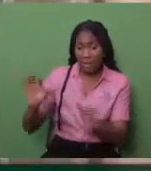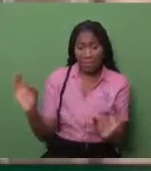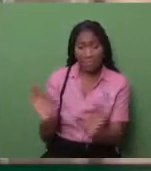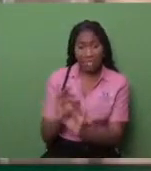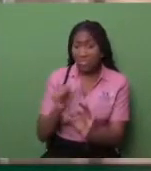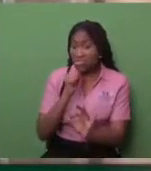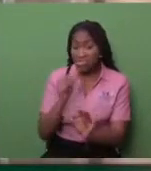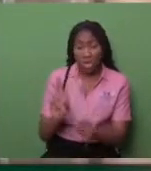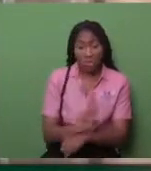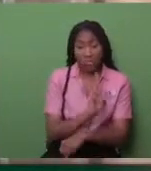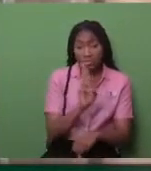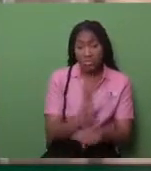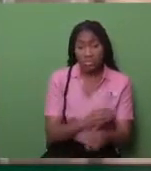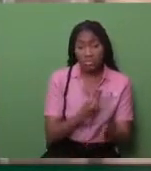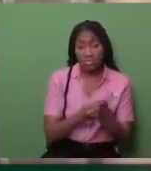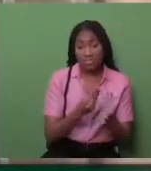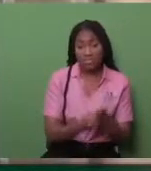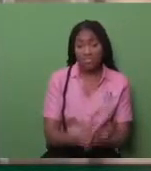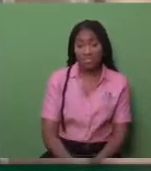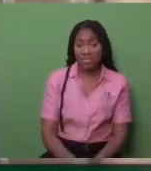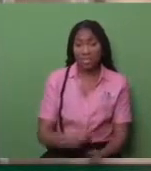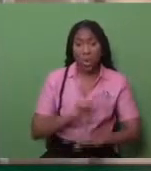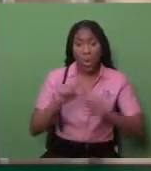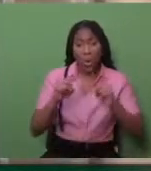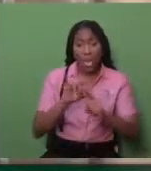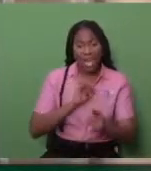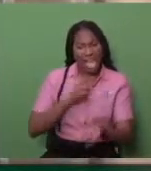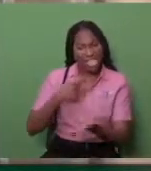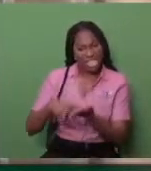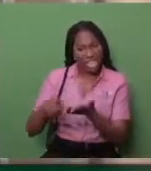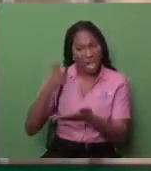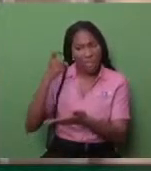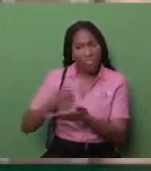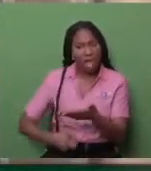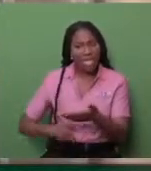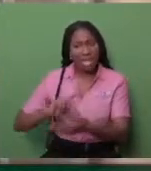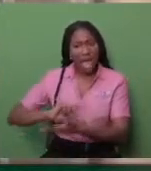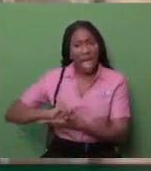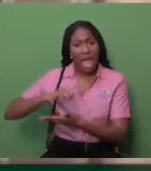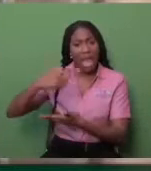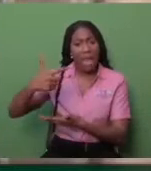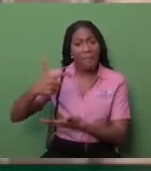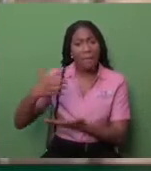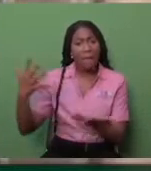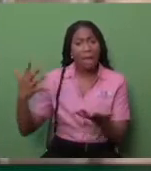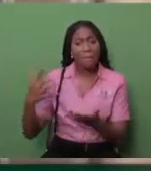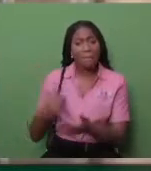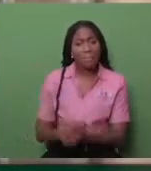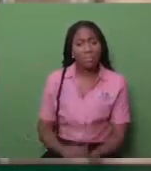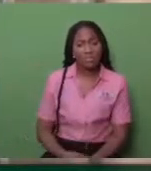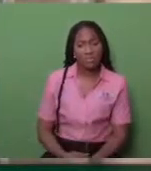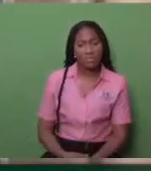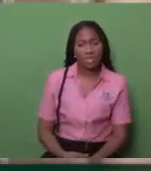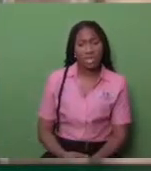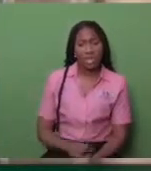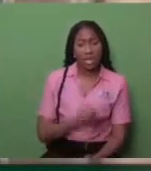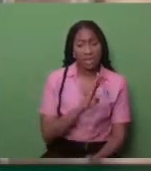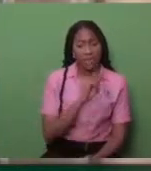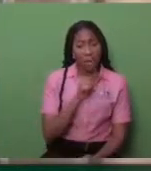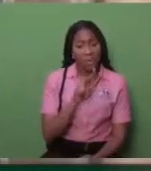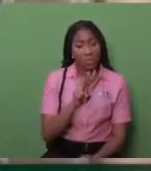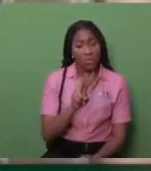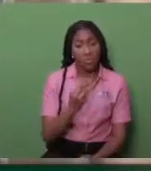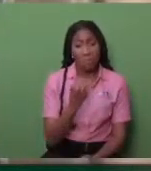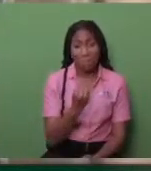it. And when I checked the prices, you know how much laptops and devices you could have bought? That could have bought almost